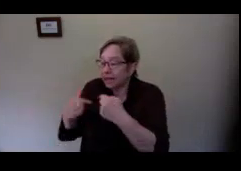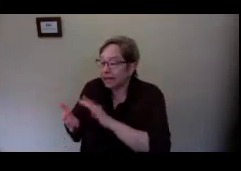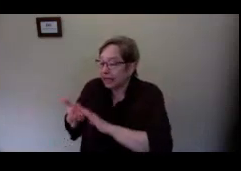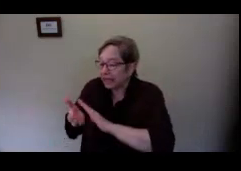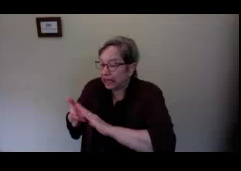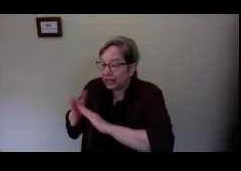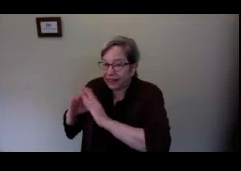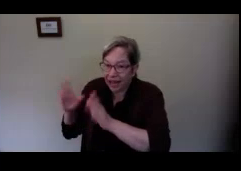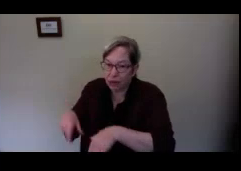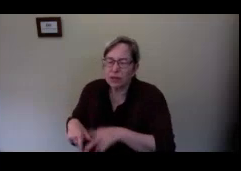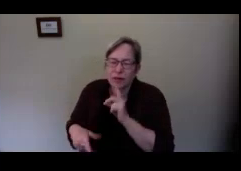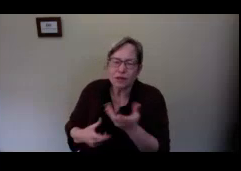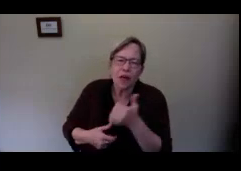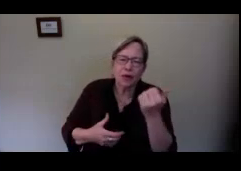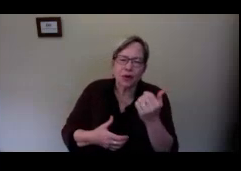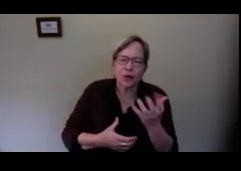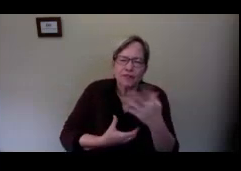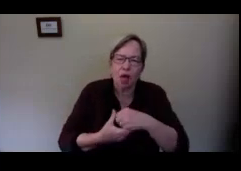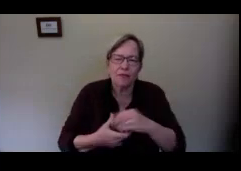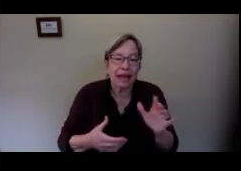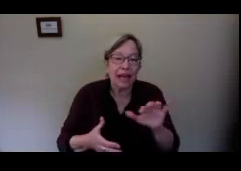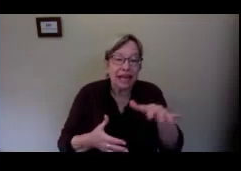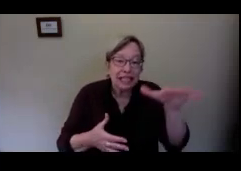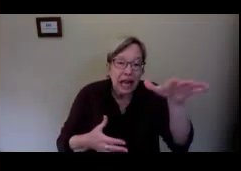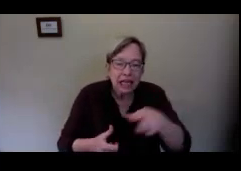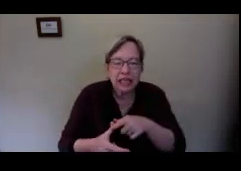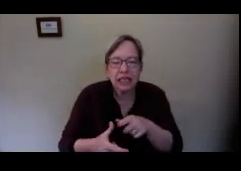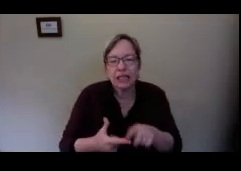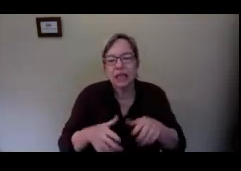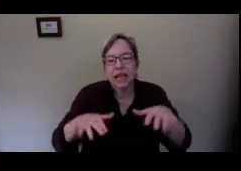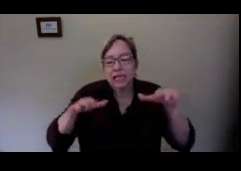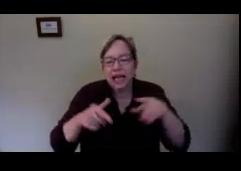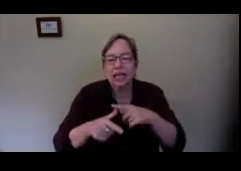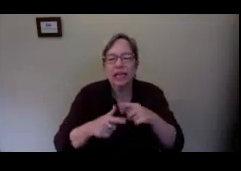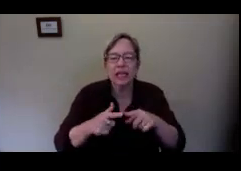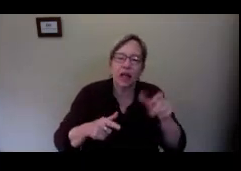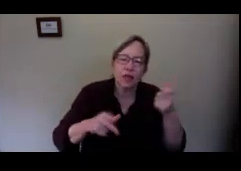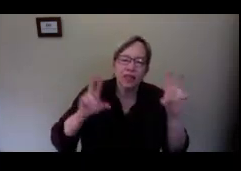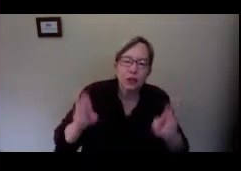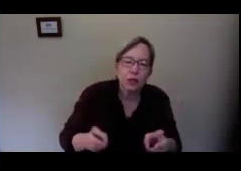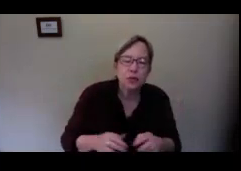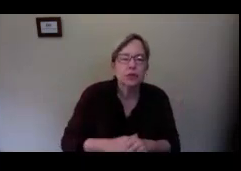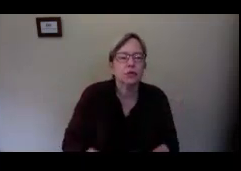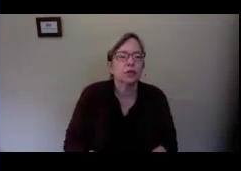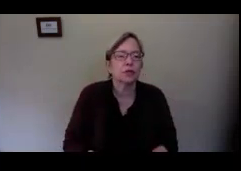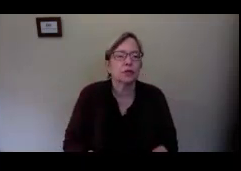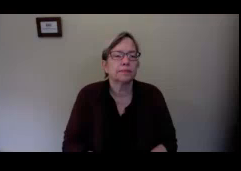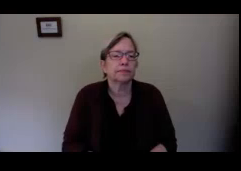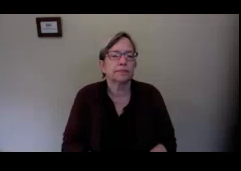what kind of anxiety and issues that could cause. Certainly, this is something that needs mental